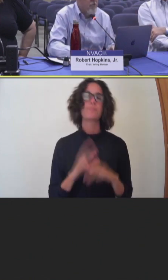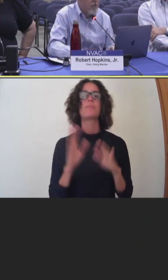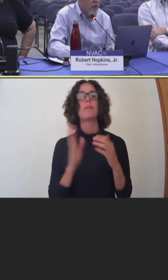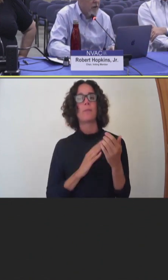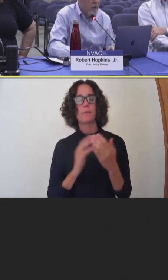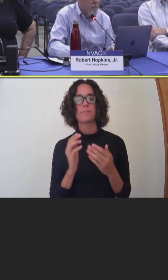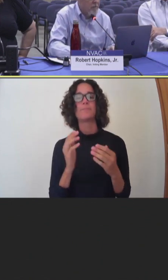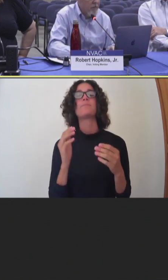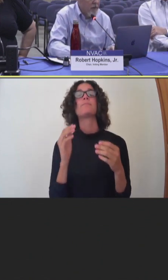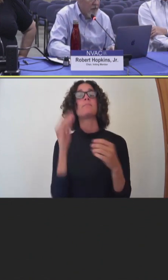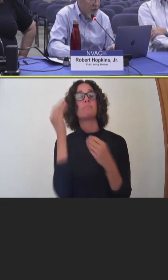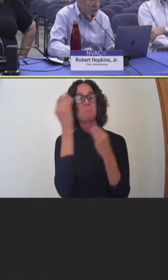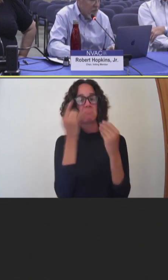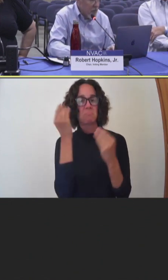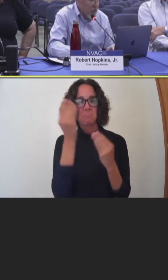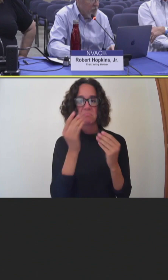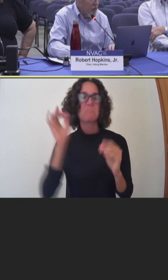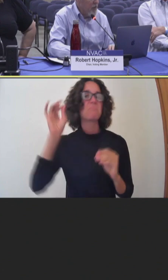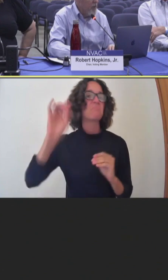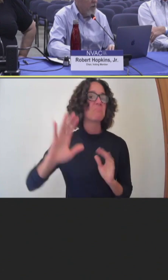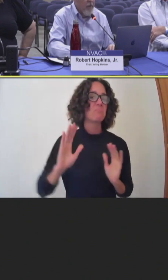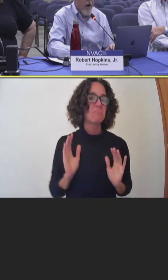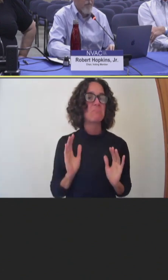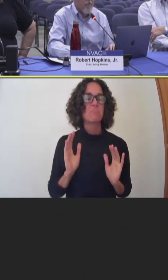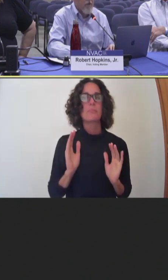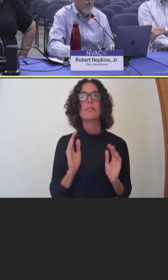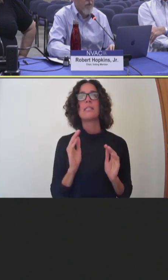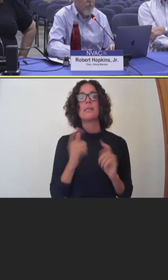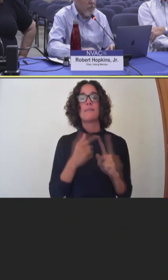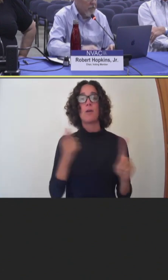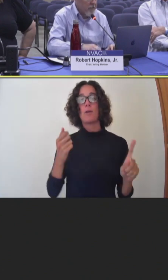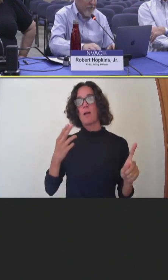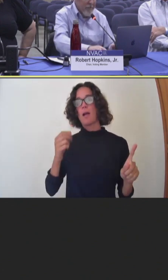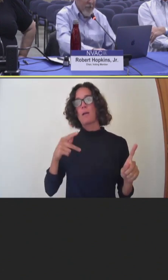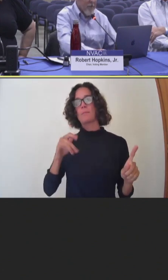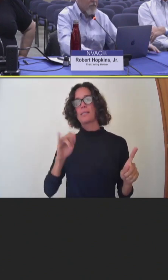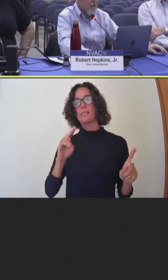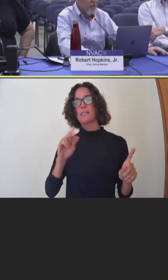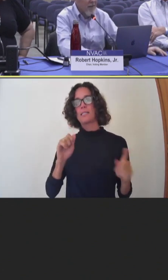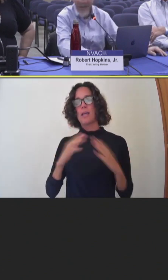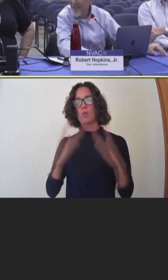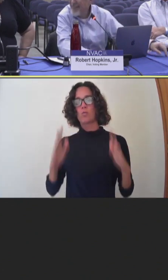thoughts from the Hopkins household.